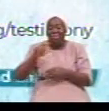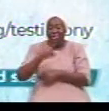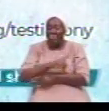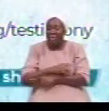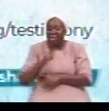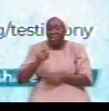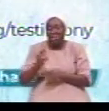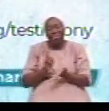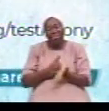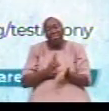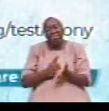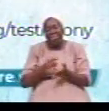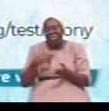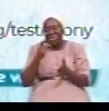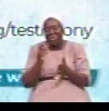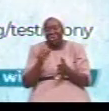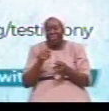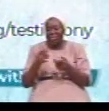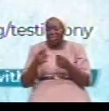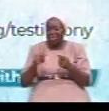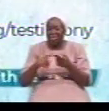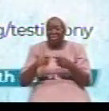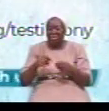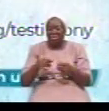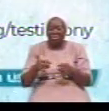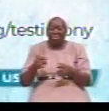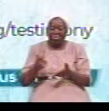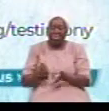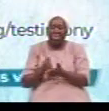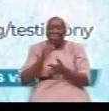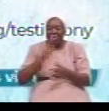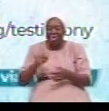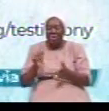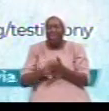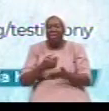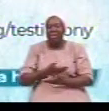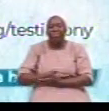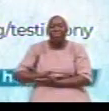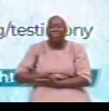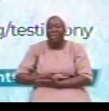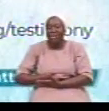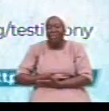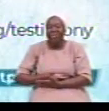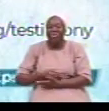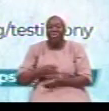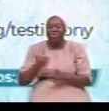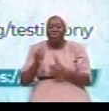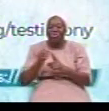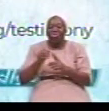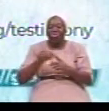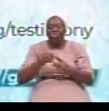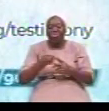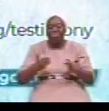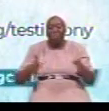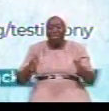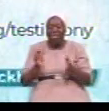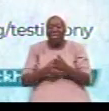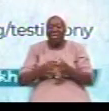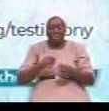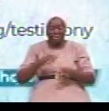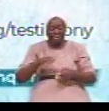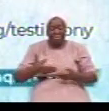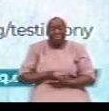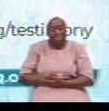already considering inducing her, as they said the baby was too big and may be in distress. She was on her